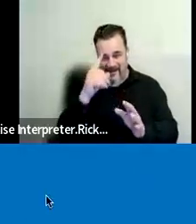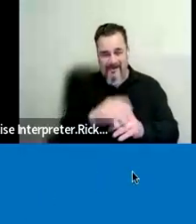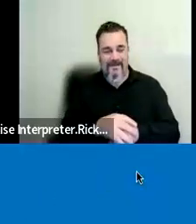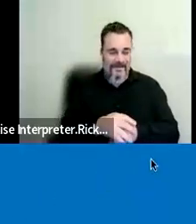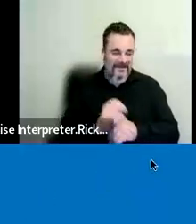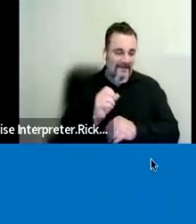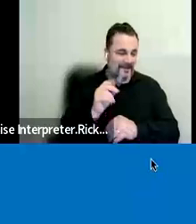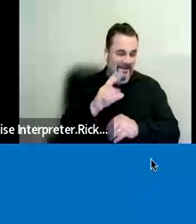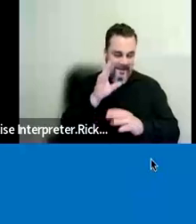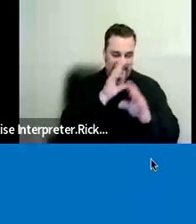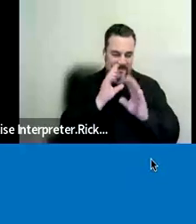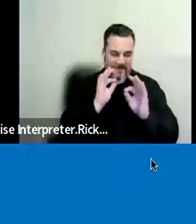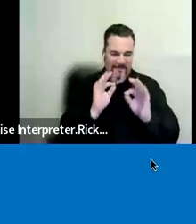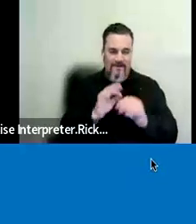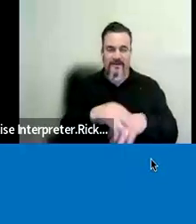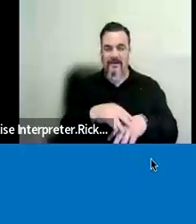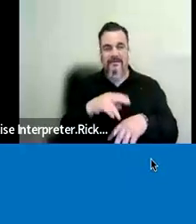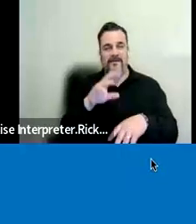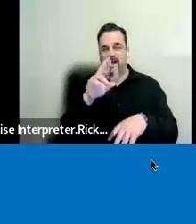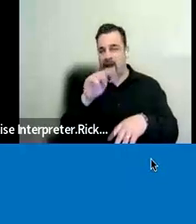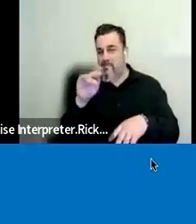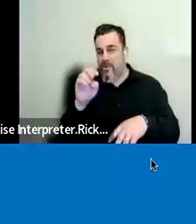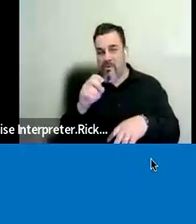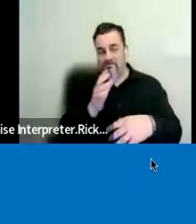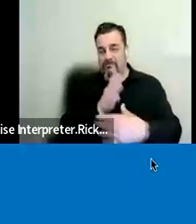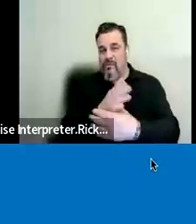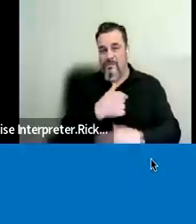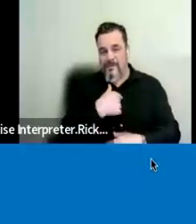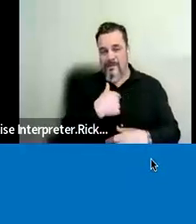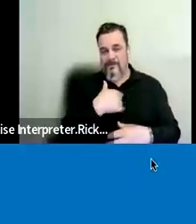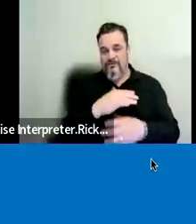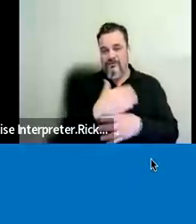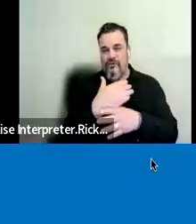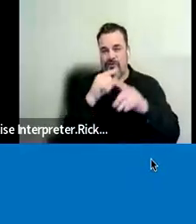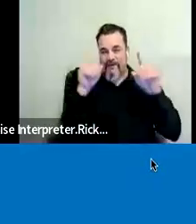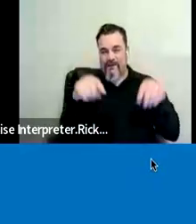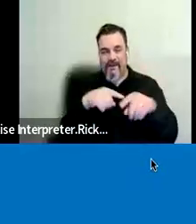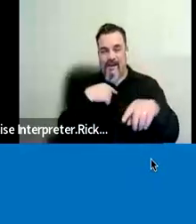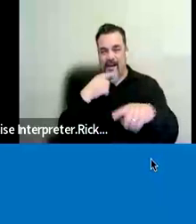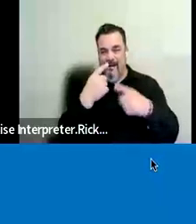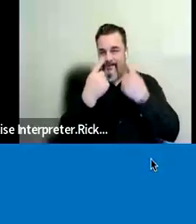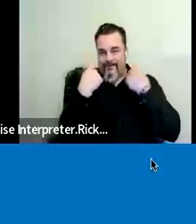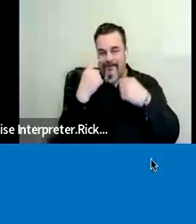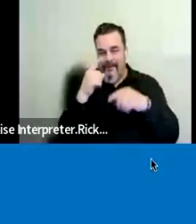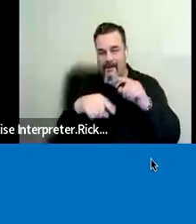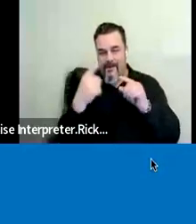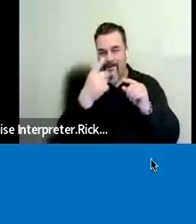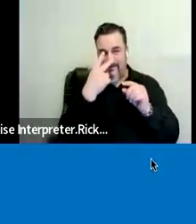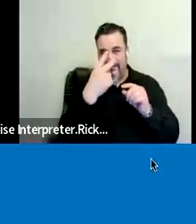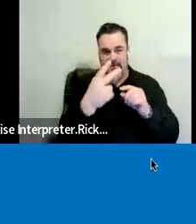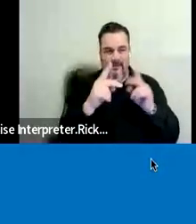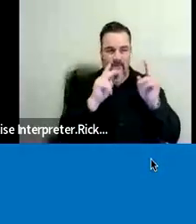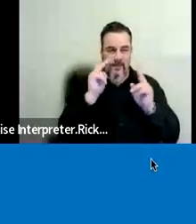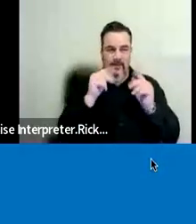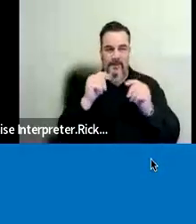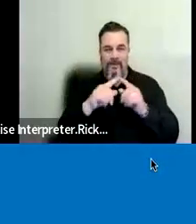right. No worries. Again, unmute and just interrupt me because sharing the screen, I can't always see when folks have their